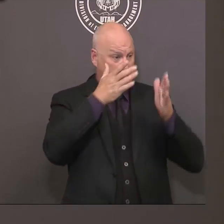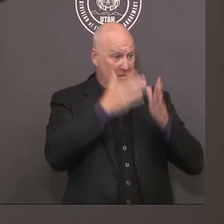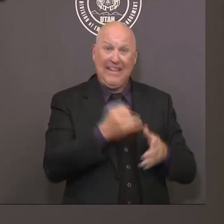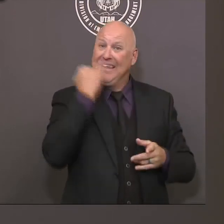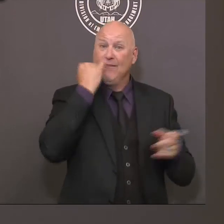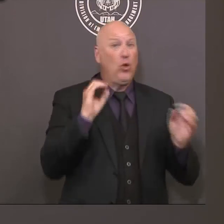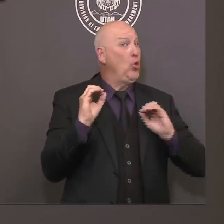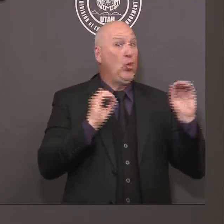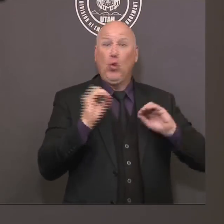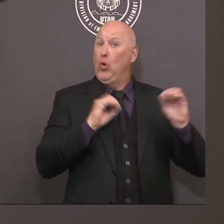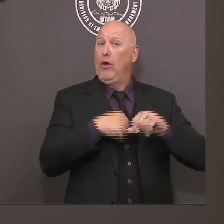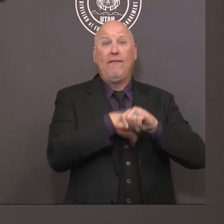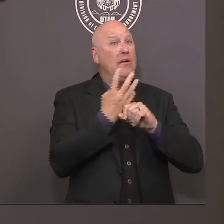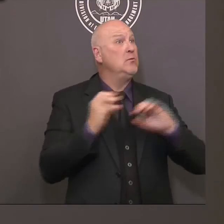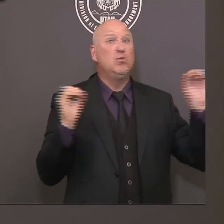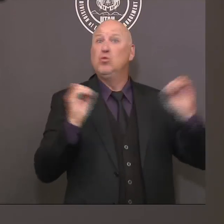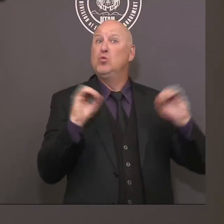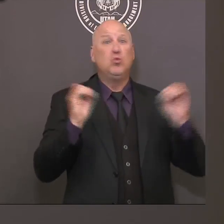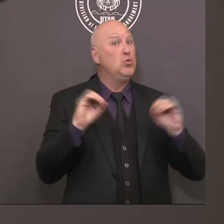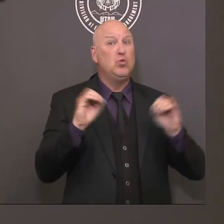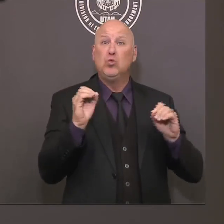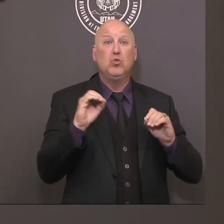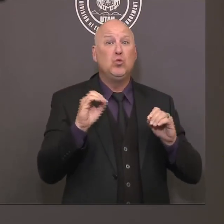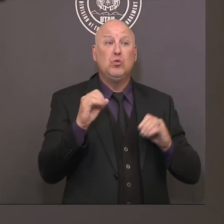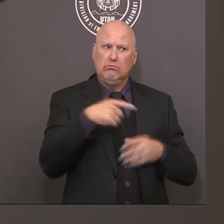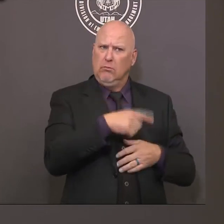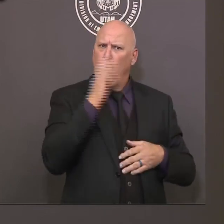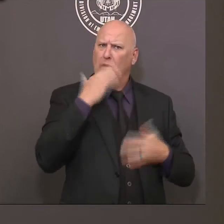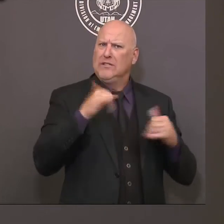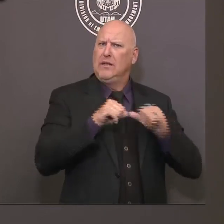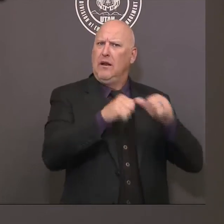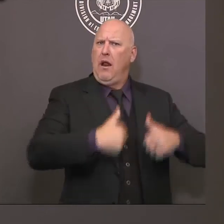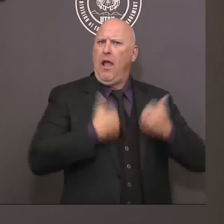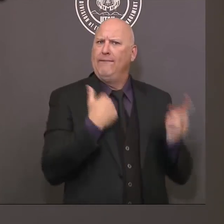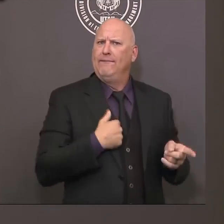due to COVID-19. Okay, thank you so much. Have a good afternoon.